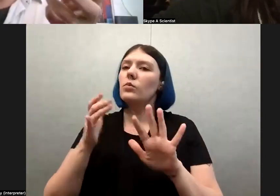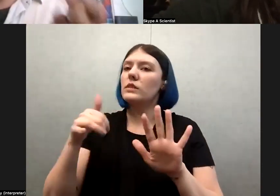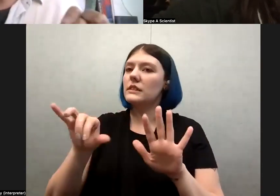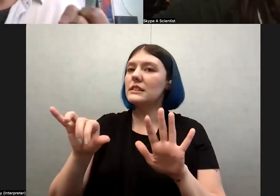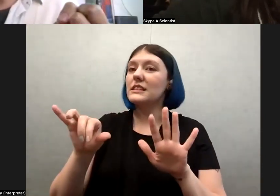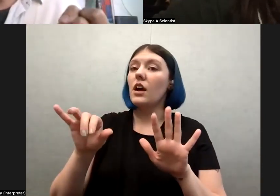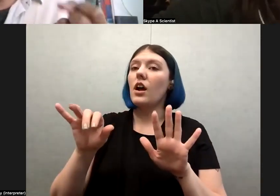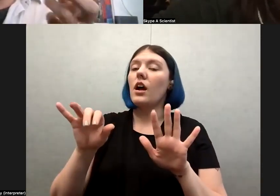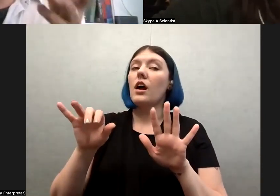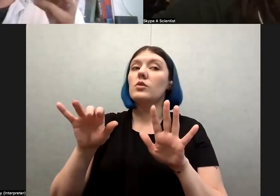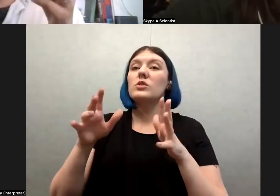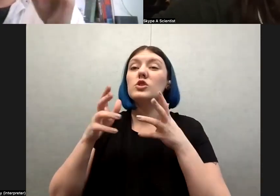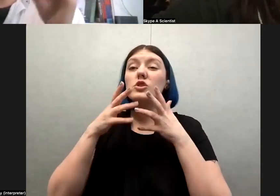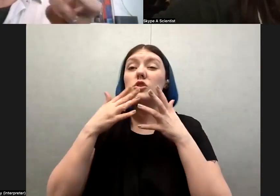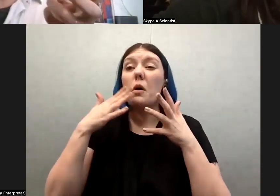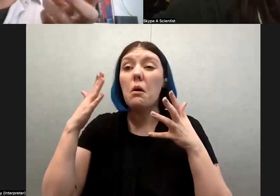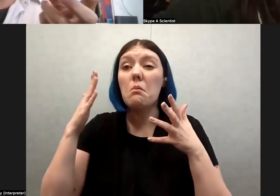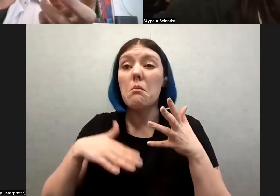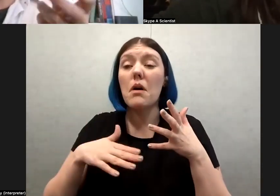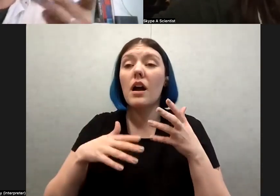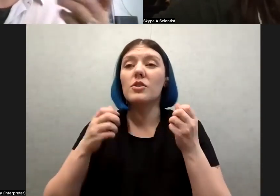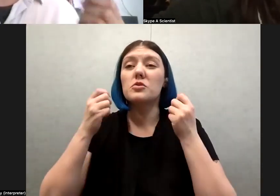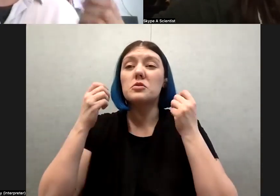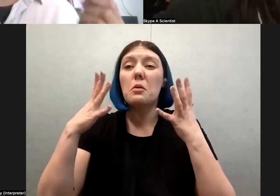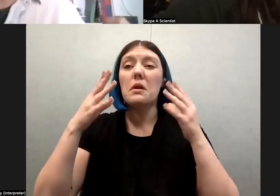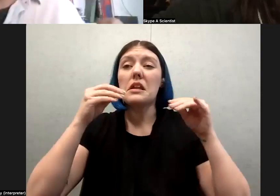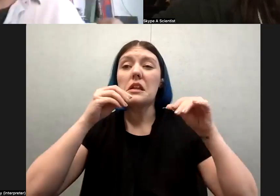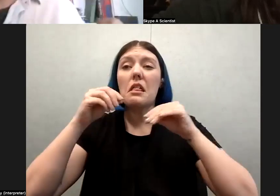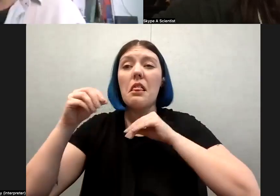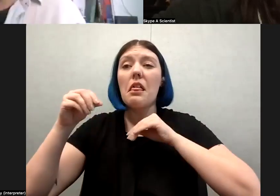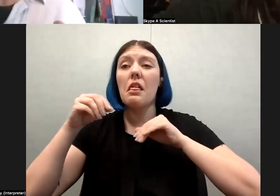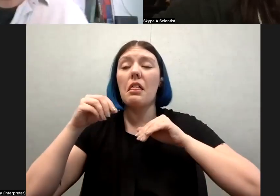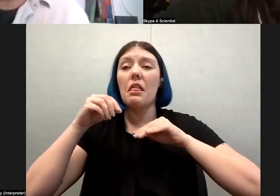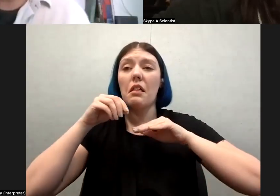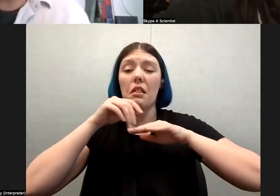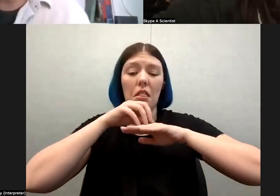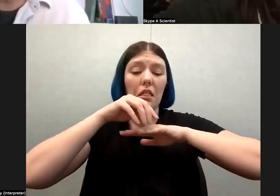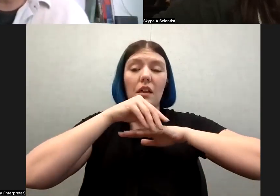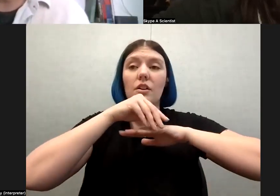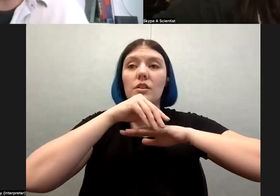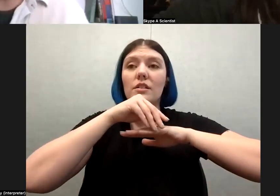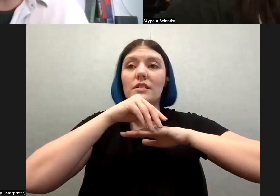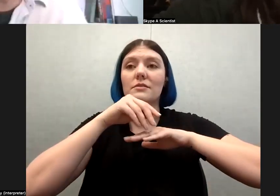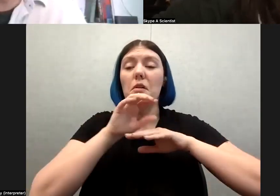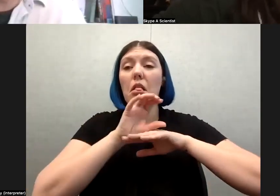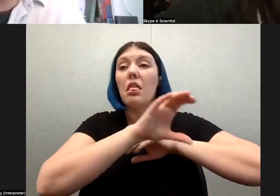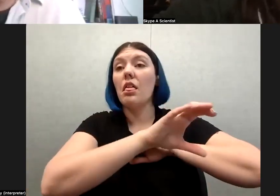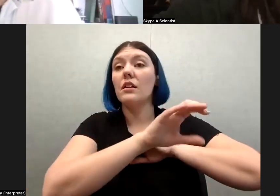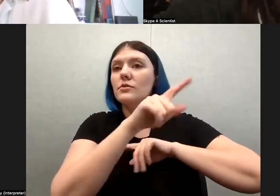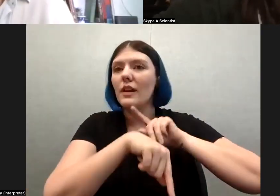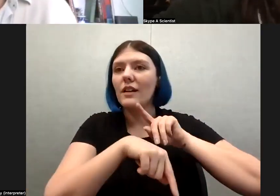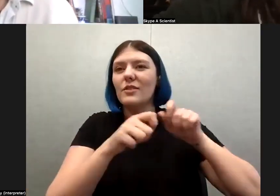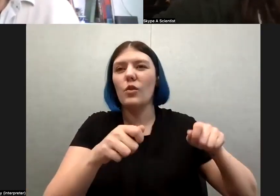gets in the soil, and there's so many seeds in there that you can't just get rid of them all. You also have to take the soil out. That's how bad it